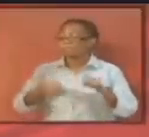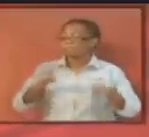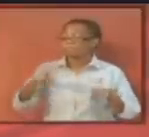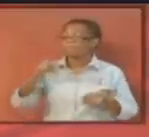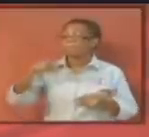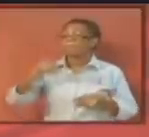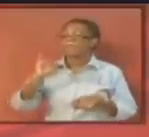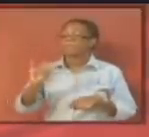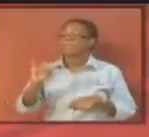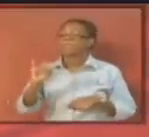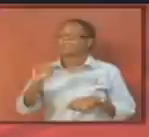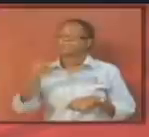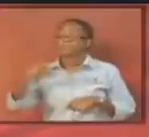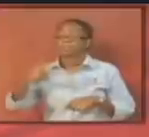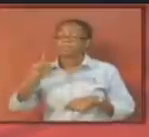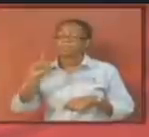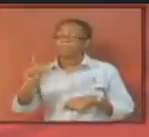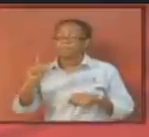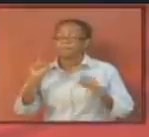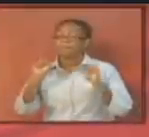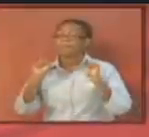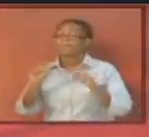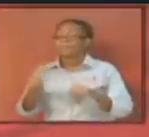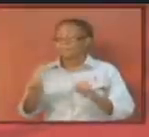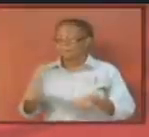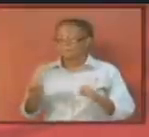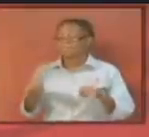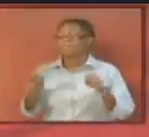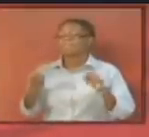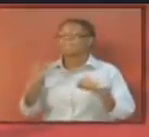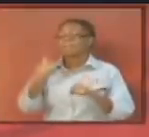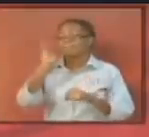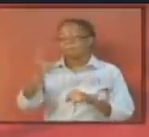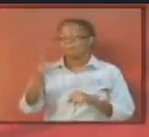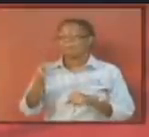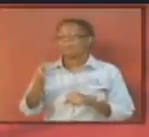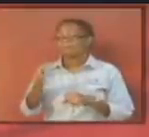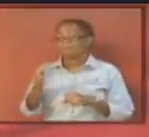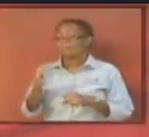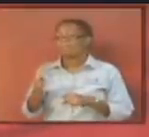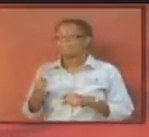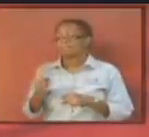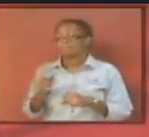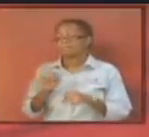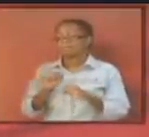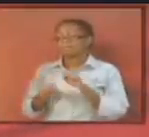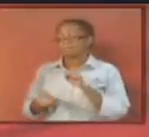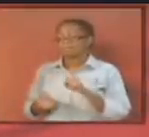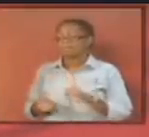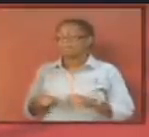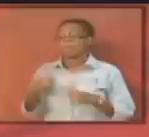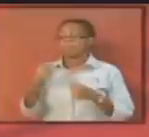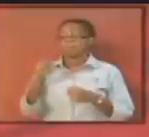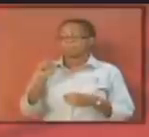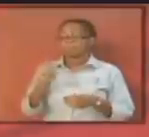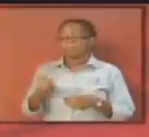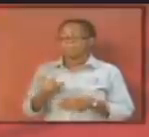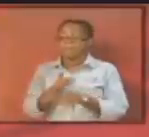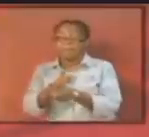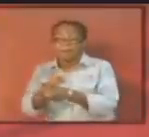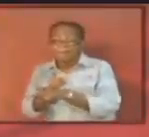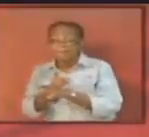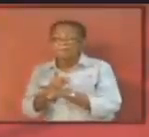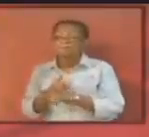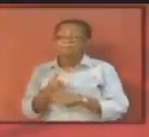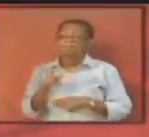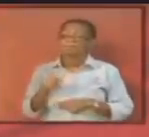you do get changes in the virus. So you can, after a successive infections, you can get sort of evolution